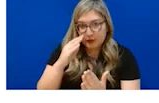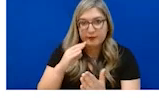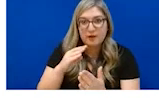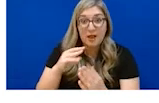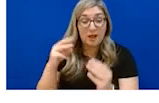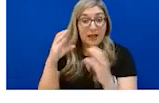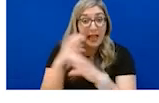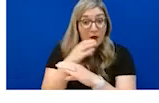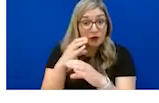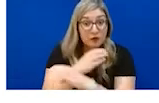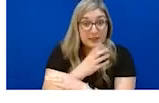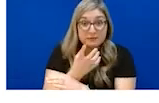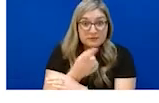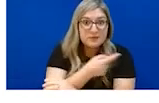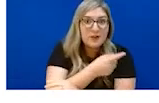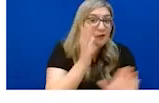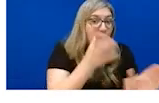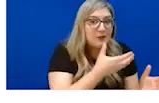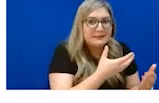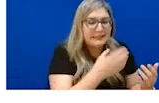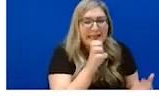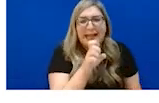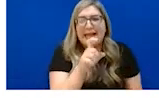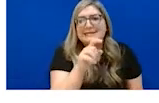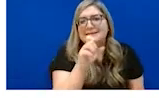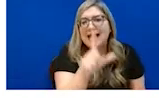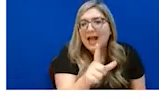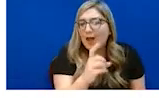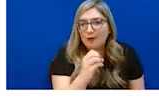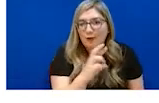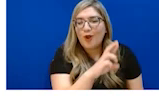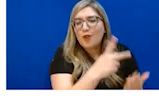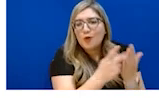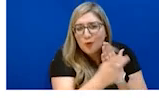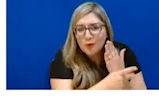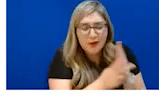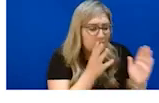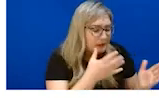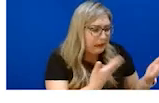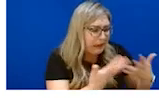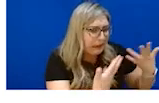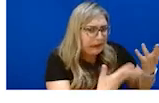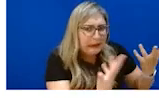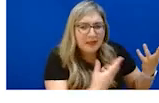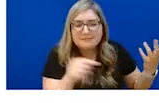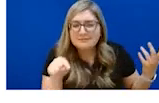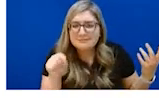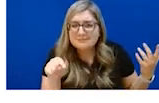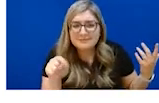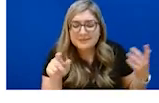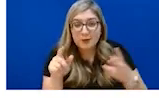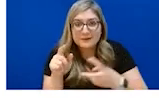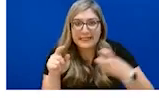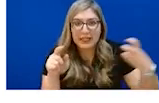calculus, they're focusing on how do I get this damn Excel to work? And you all know what that's like. It takes